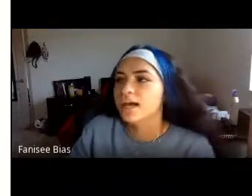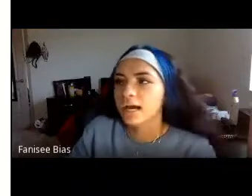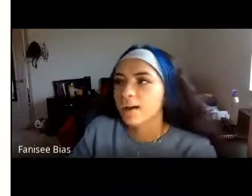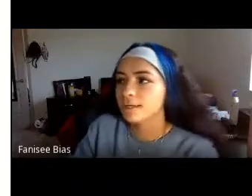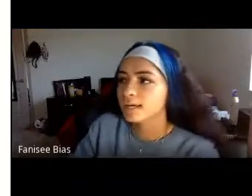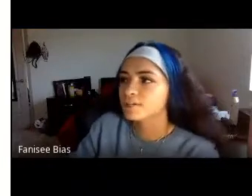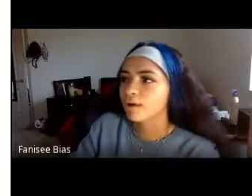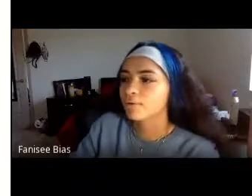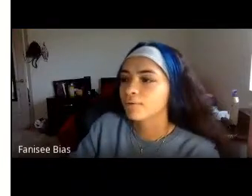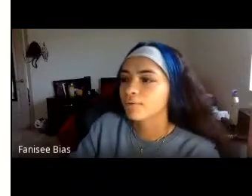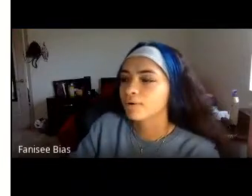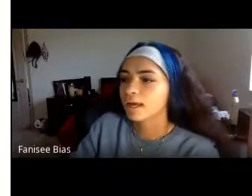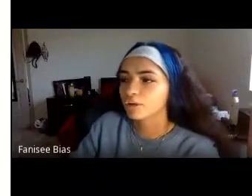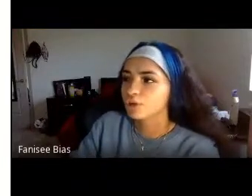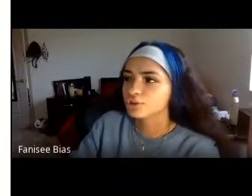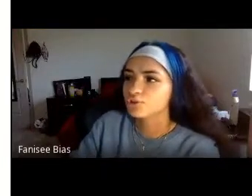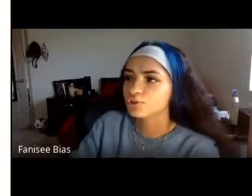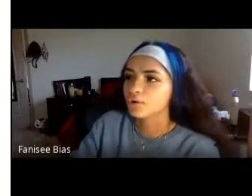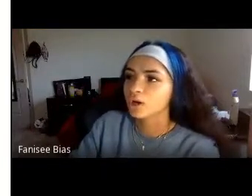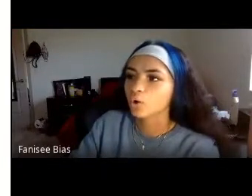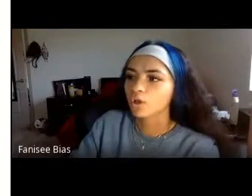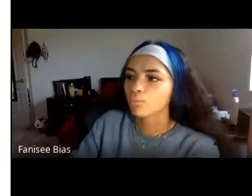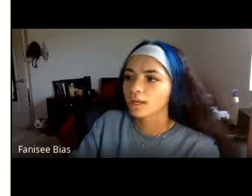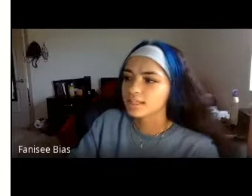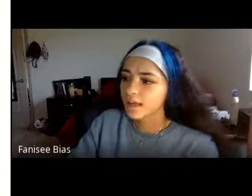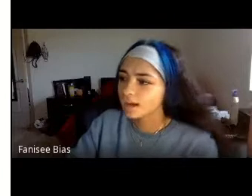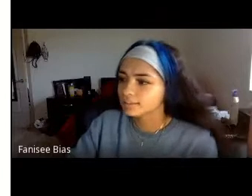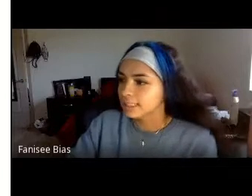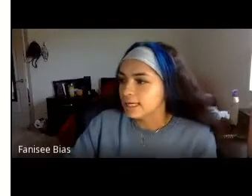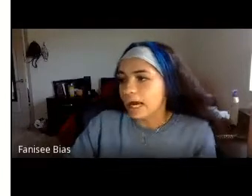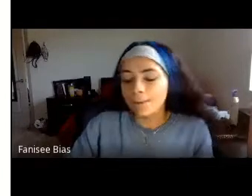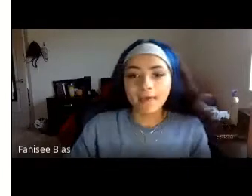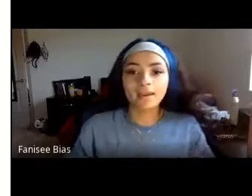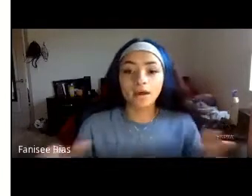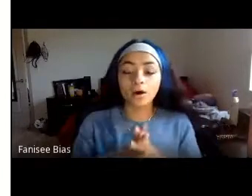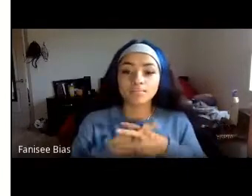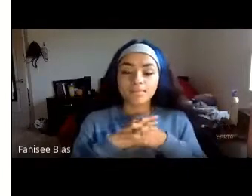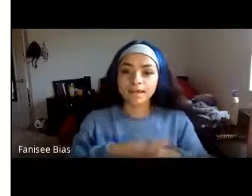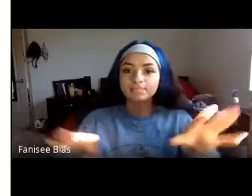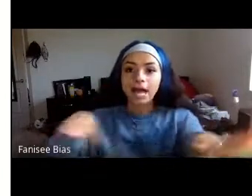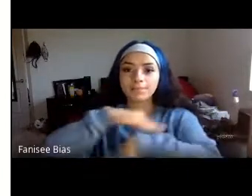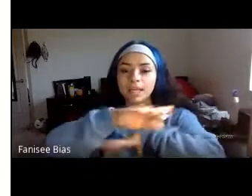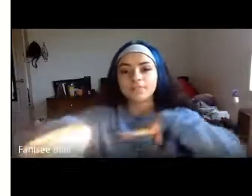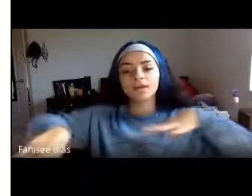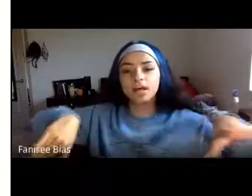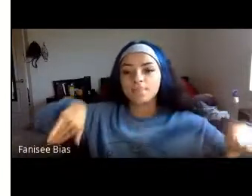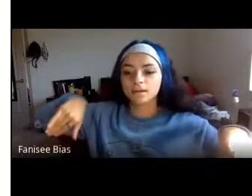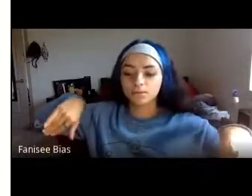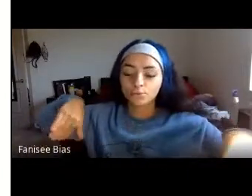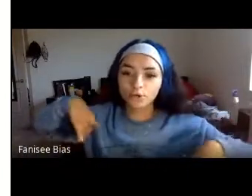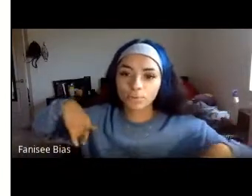to. But yes, so I would encourage y'all to do or look more into that. And then something that has been happening